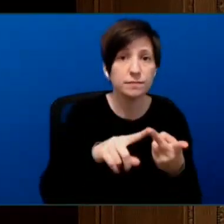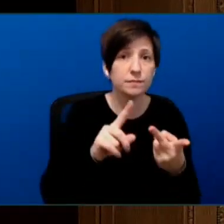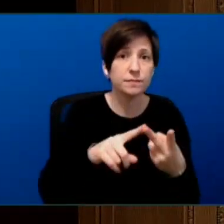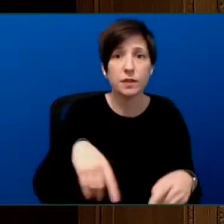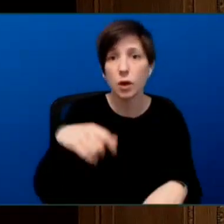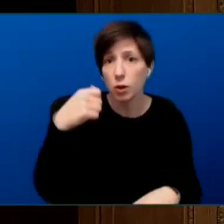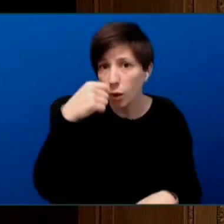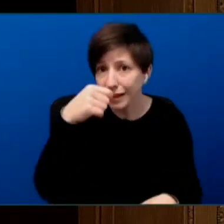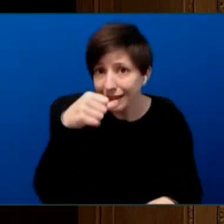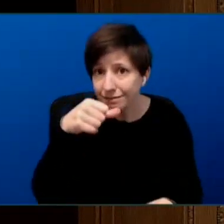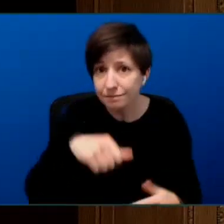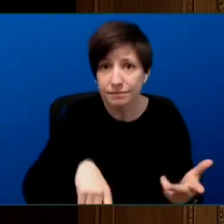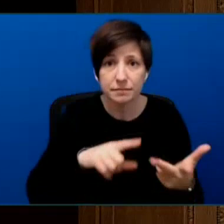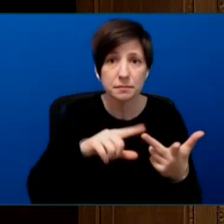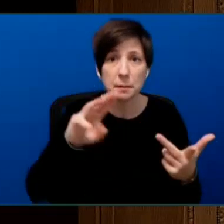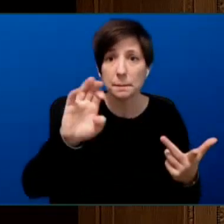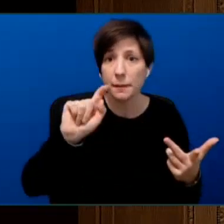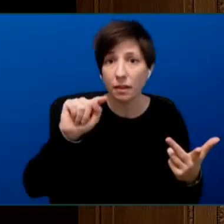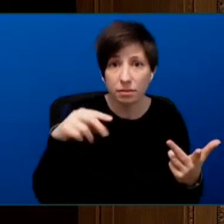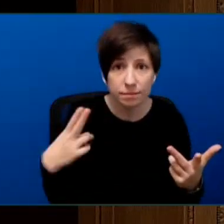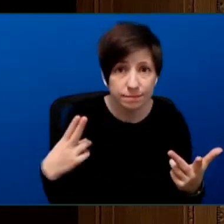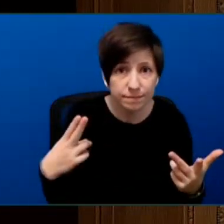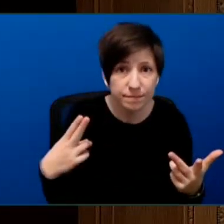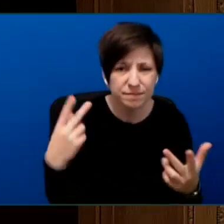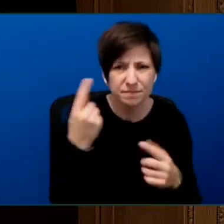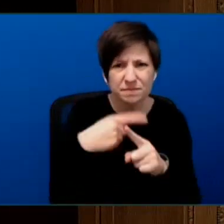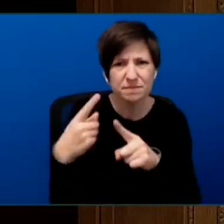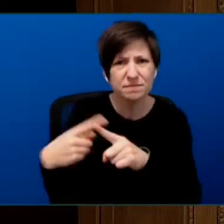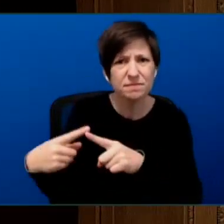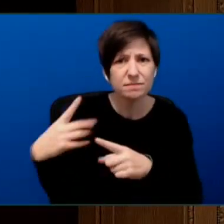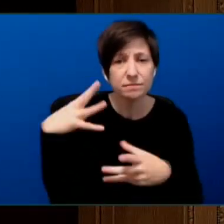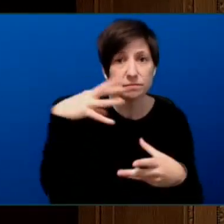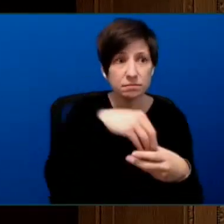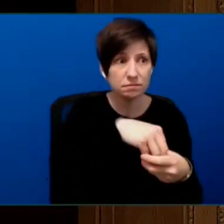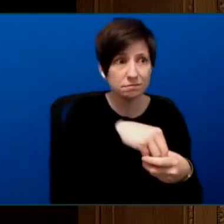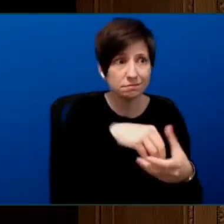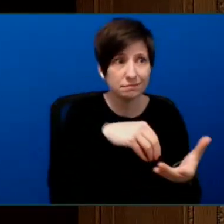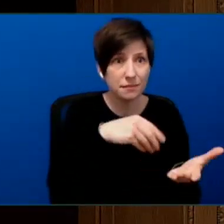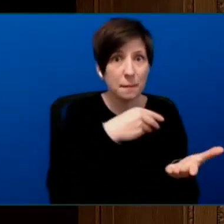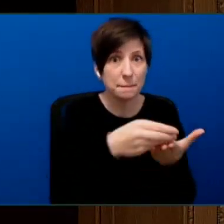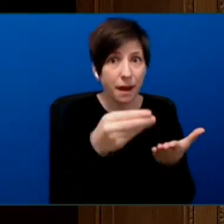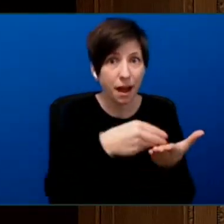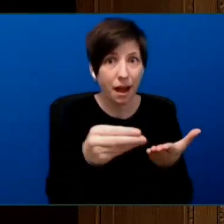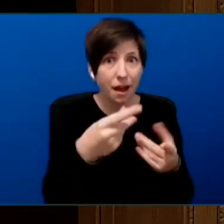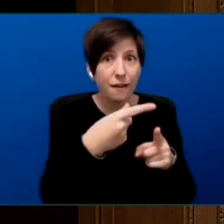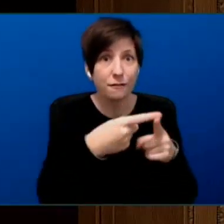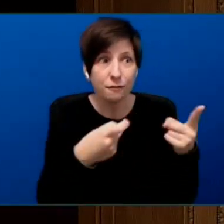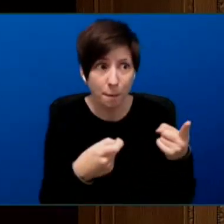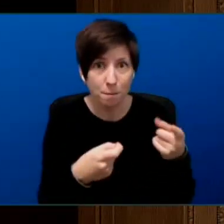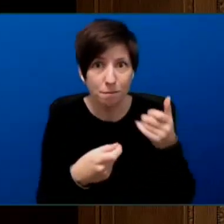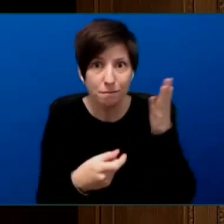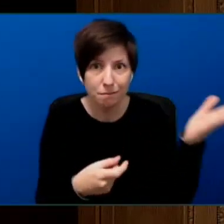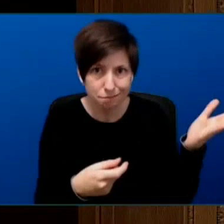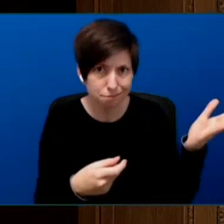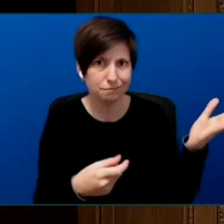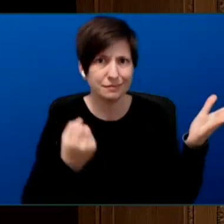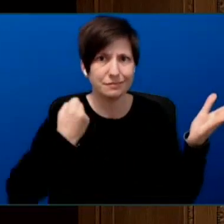methamphetamines from organized crime on the dark web.